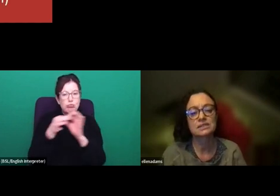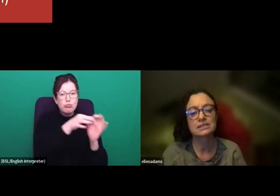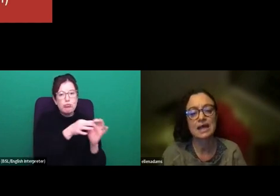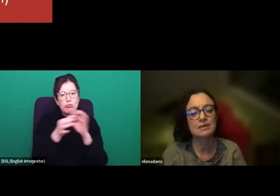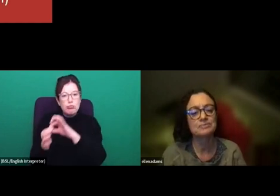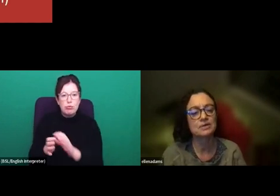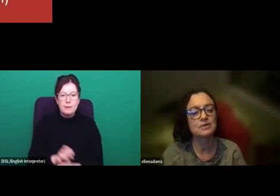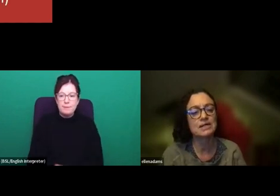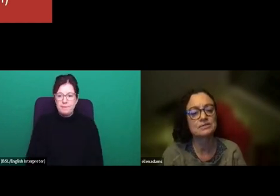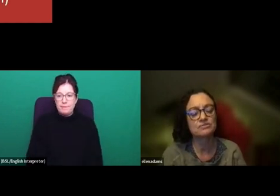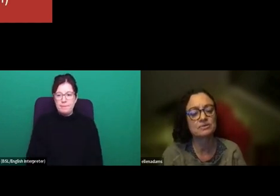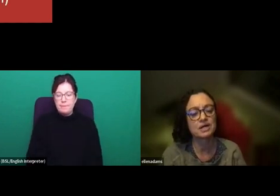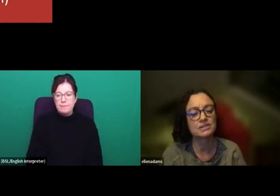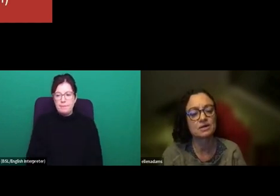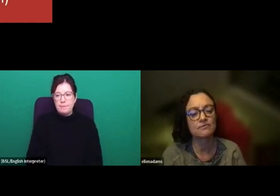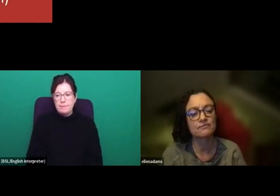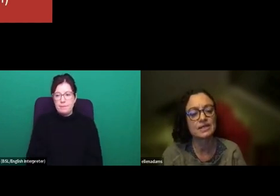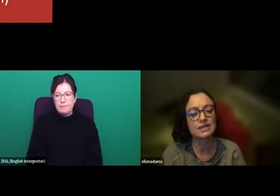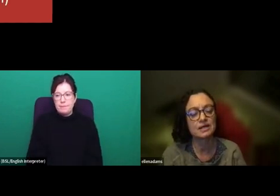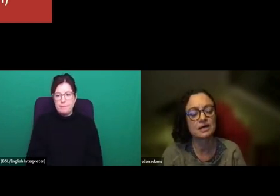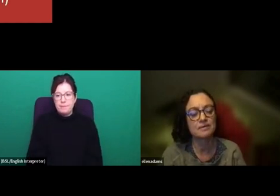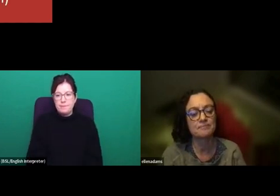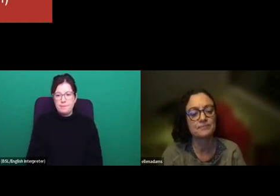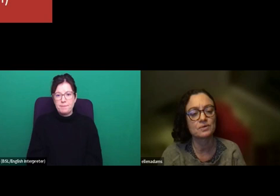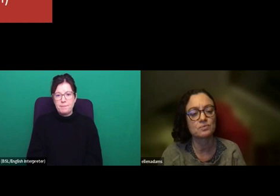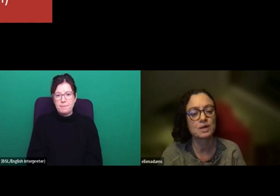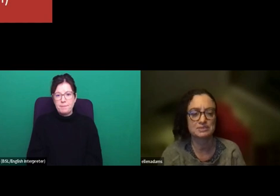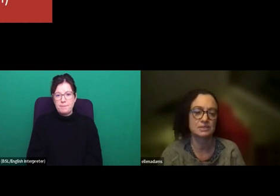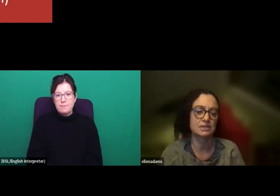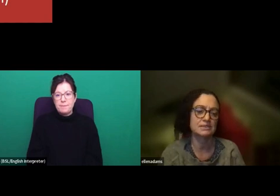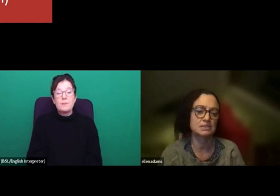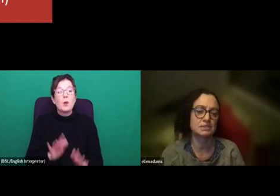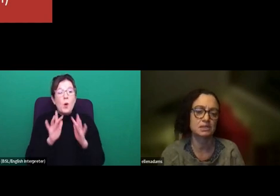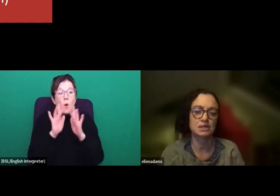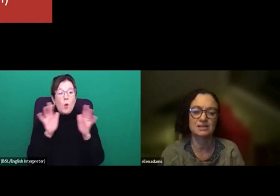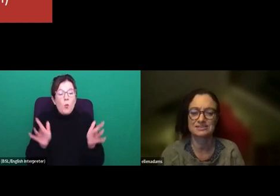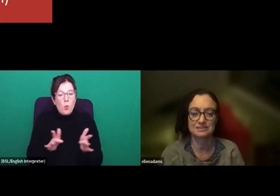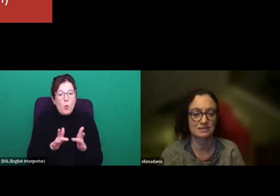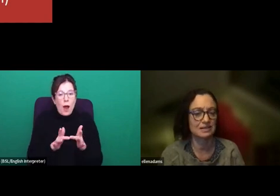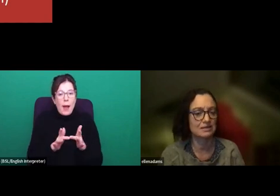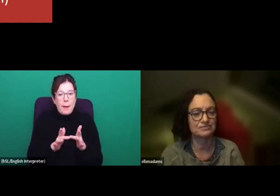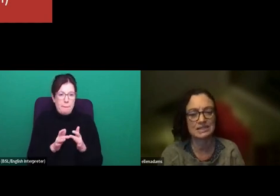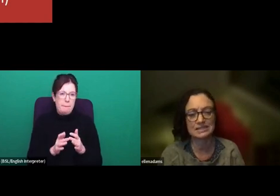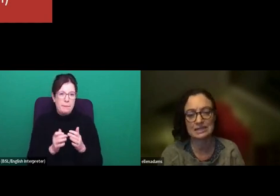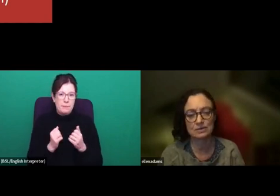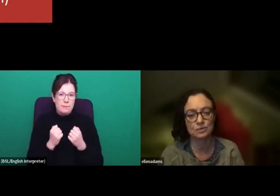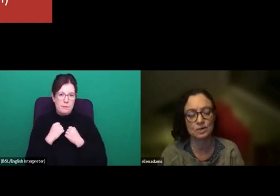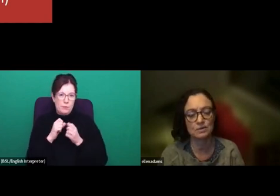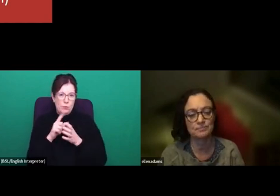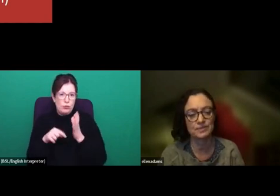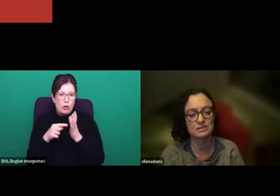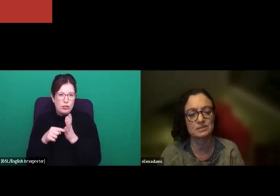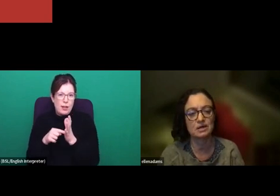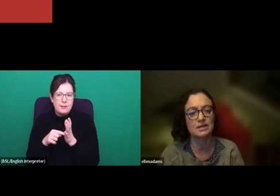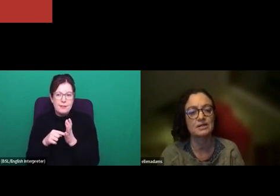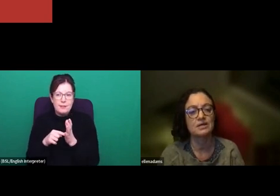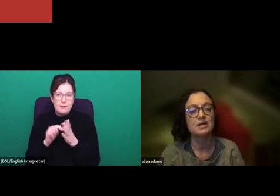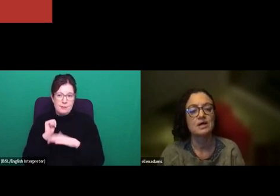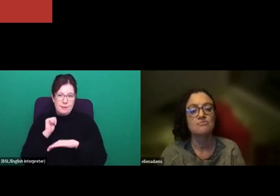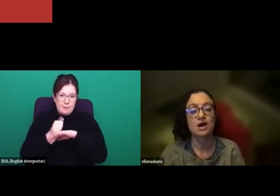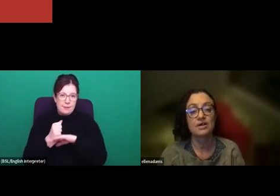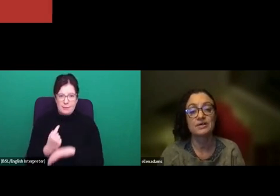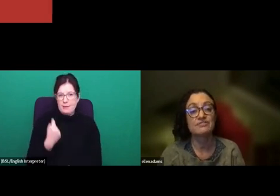that gap. So a little reminder of the website, slightly out of date now, that